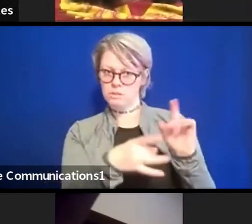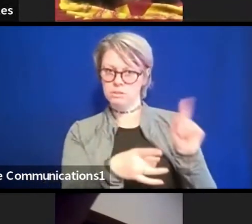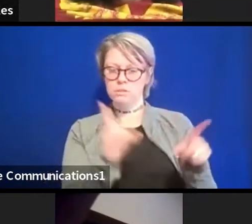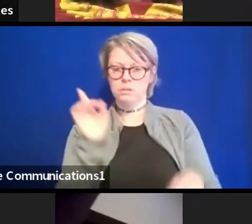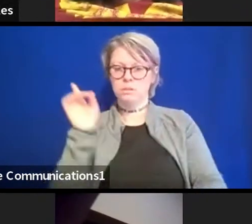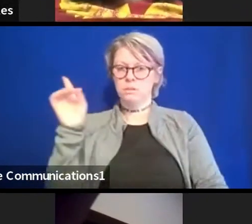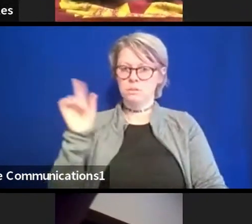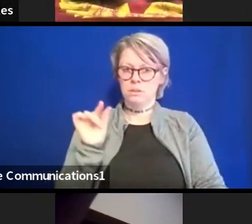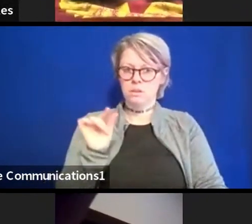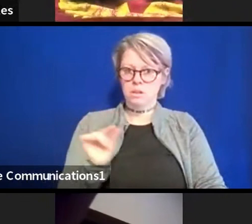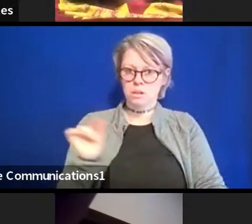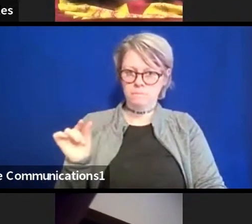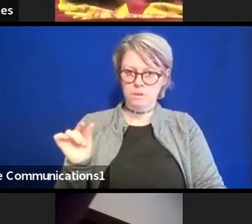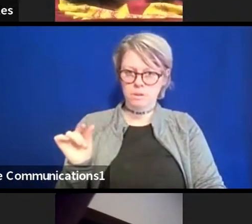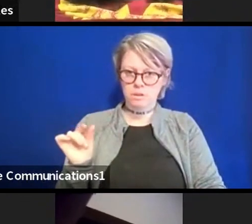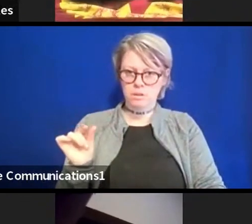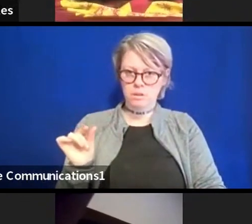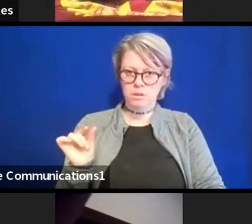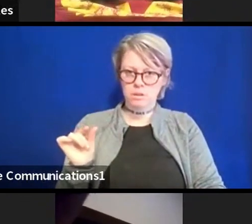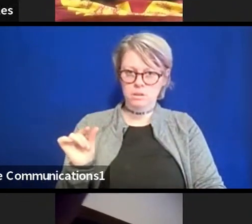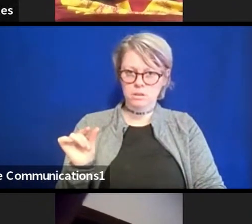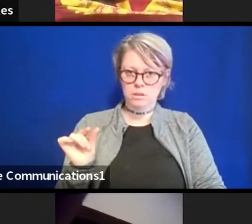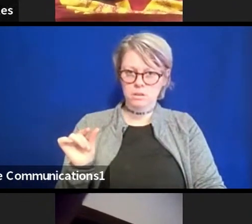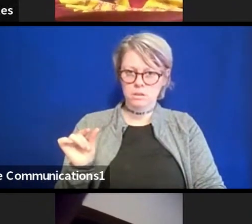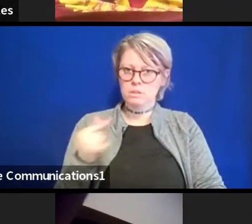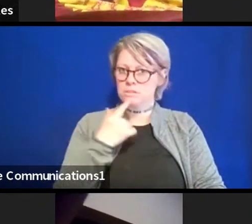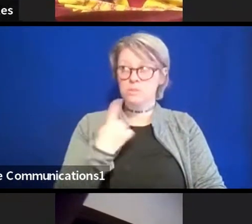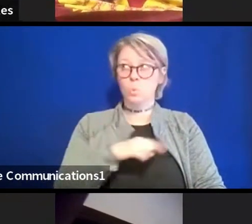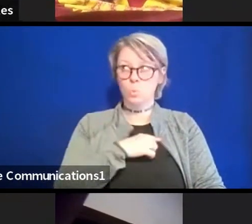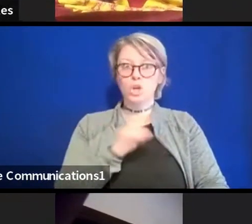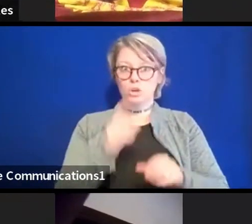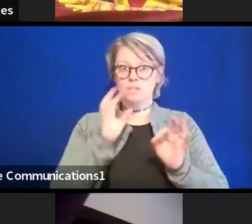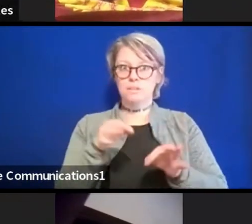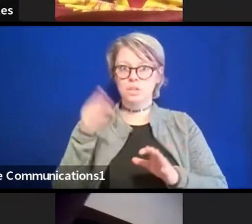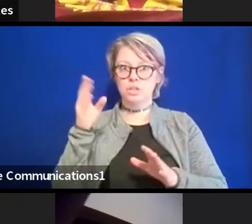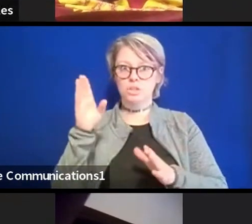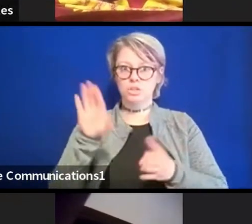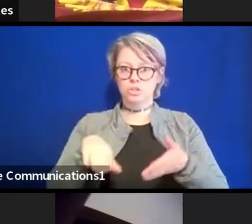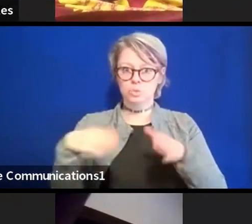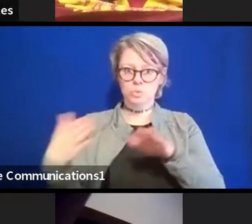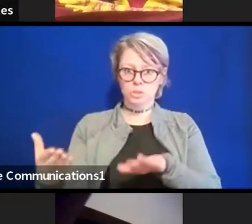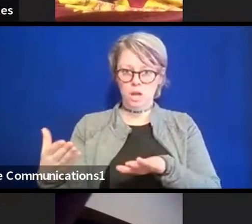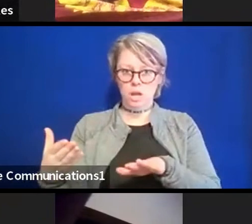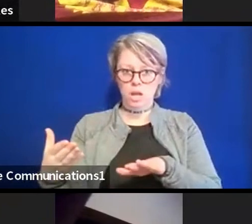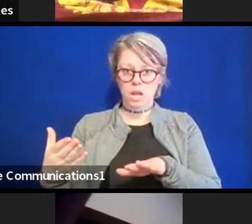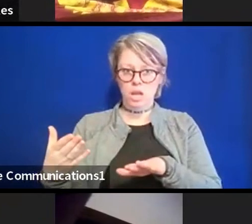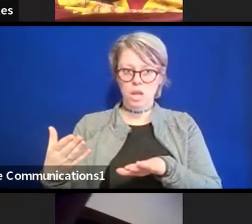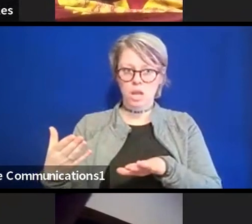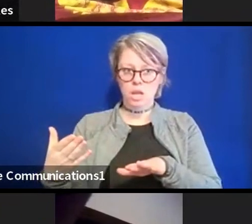government is allowing us to end our lives, but not better our lives.